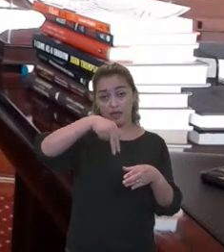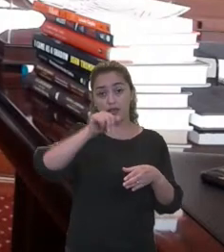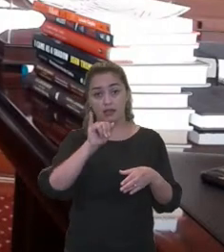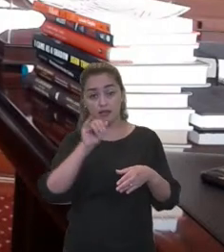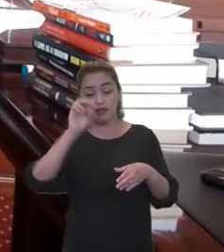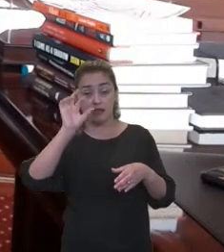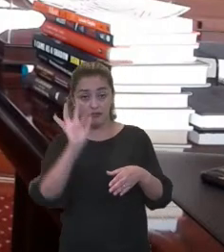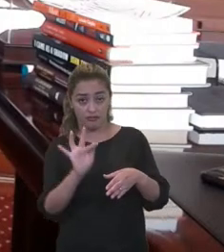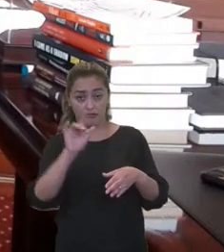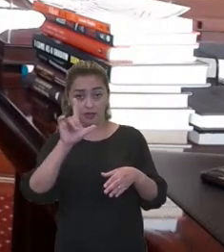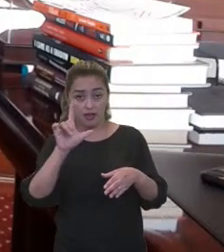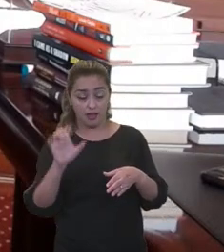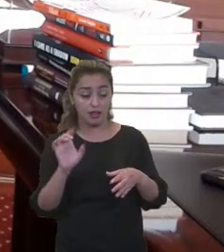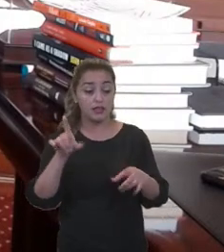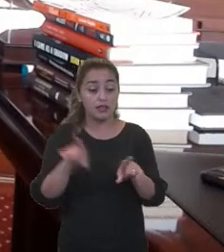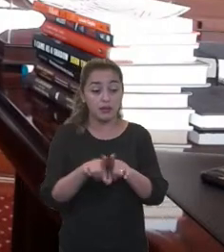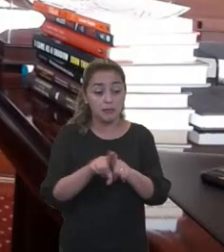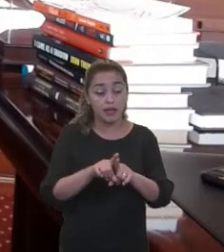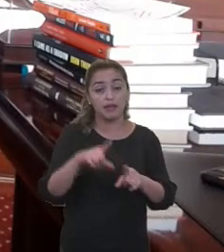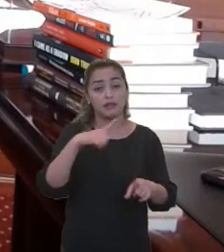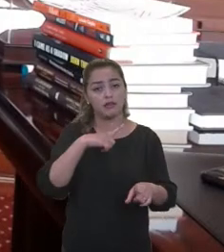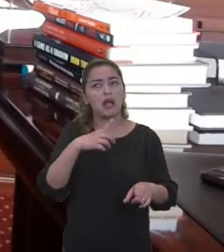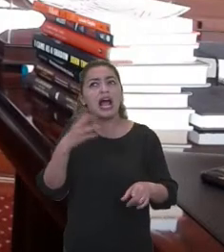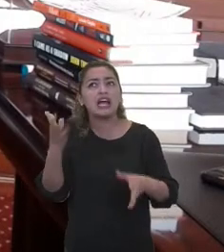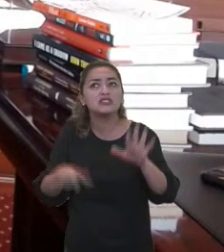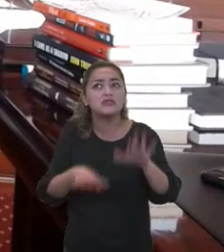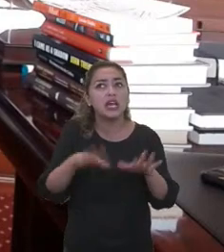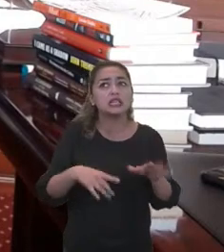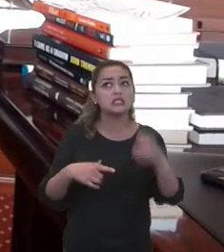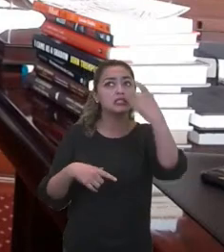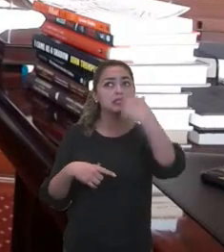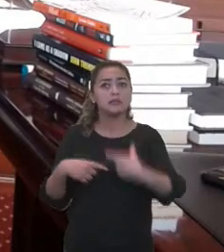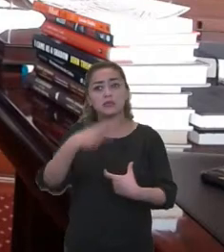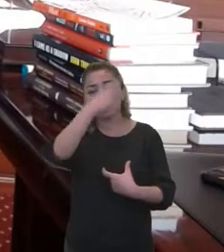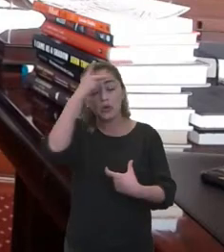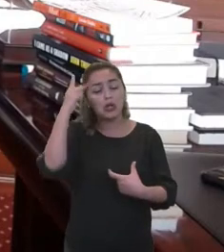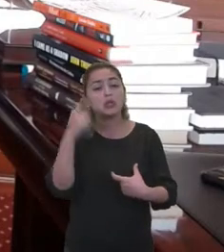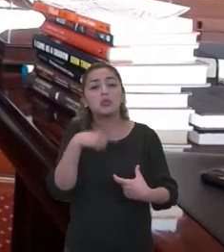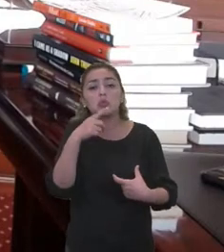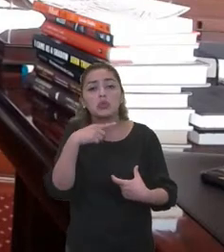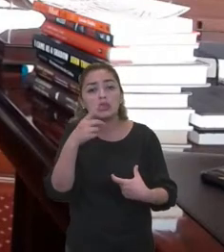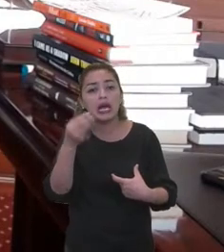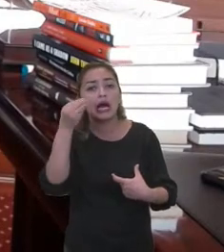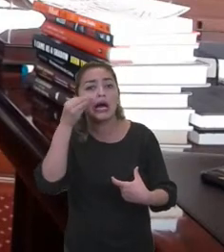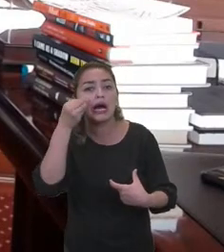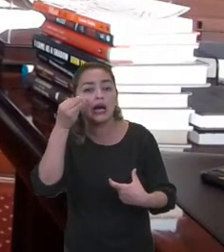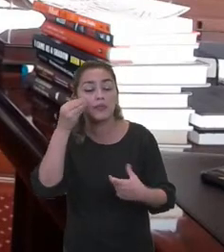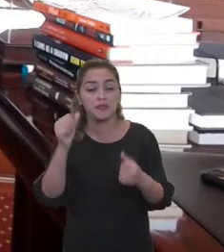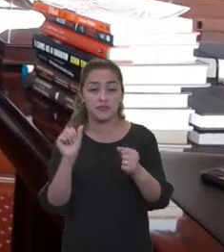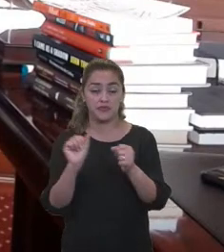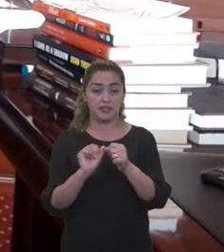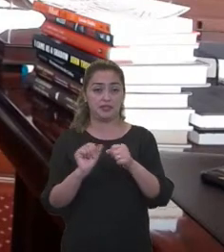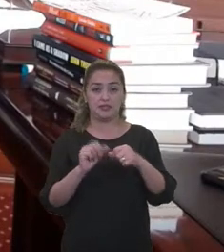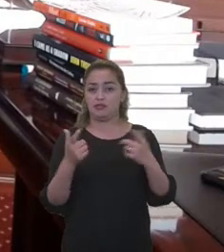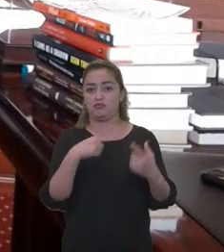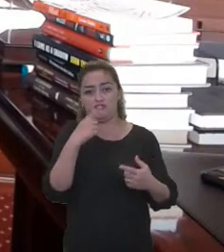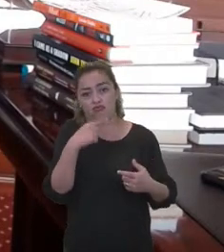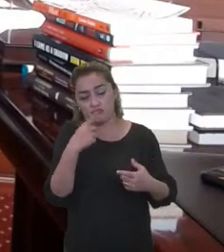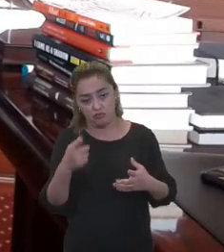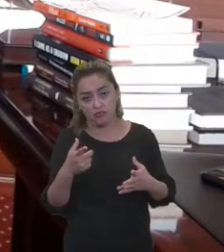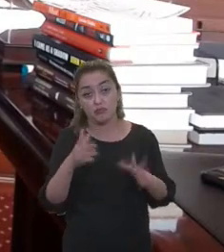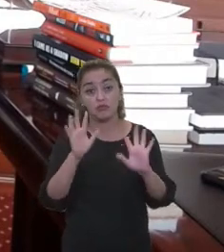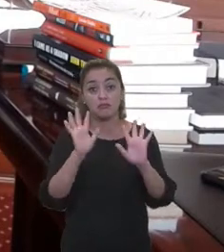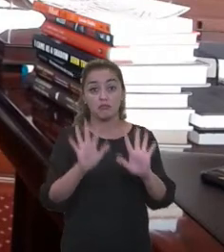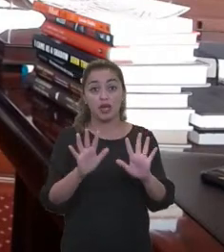get opportunities to be in roles like mine. Because when something is connected to the business, when